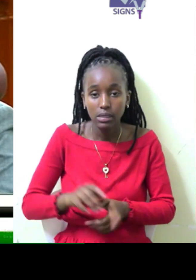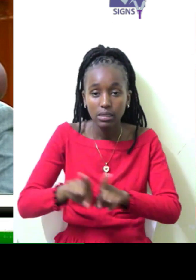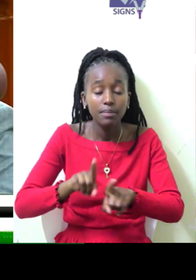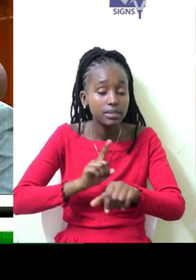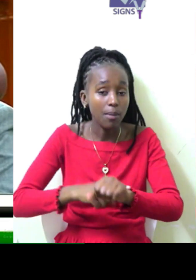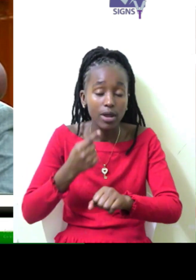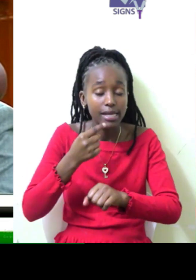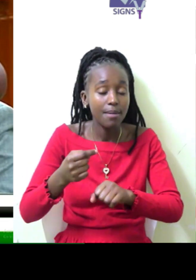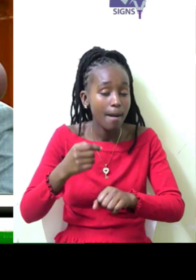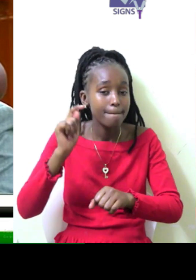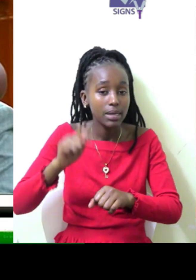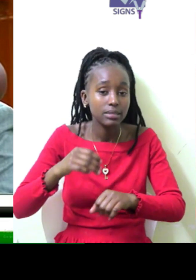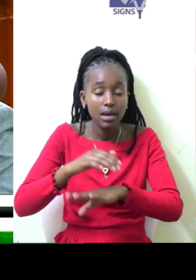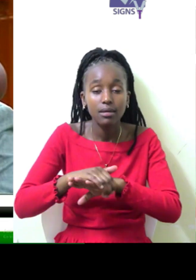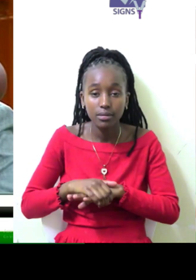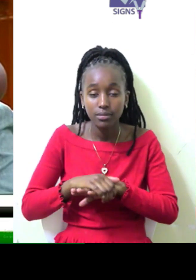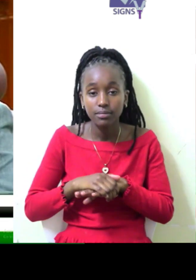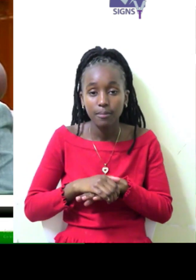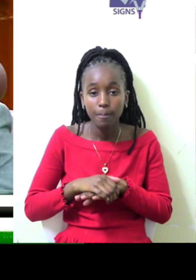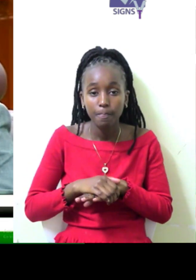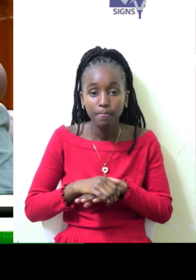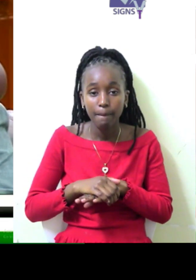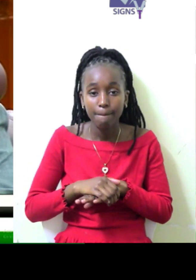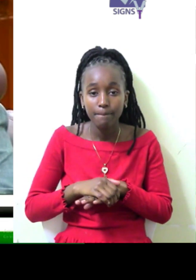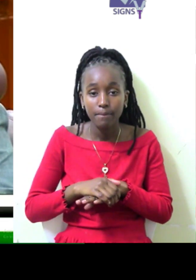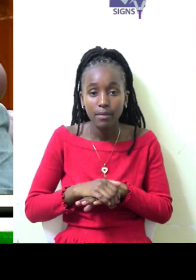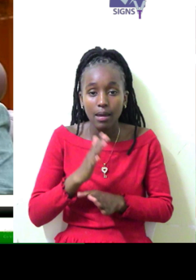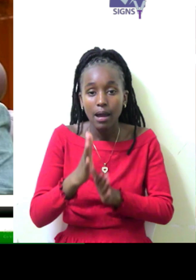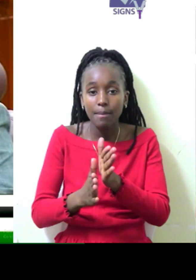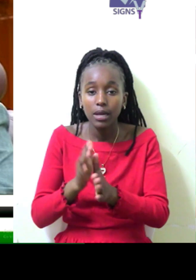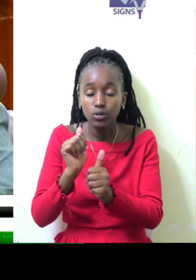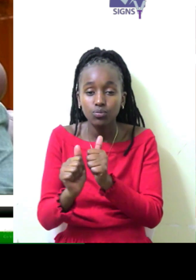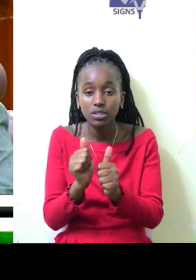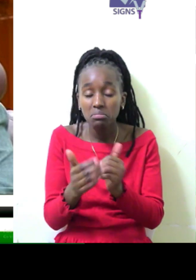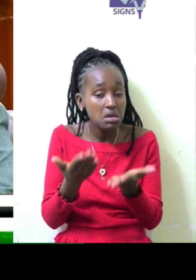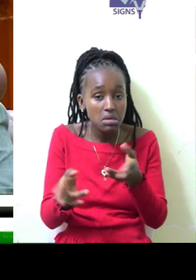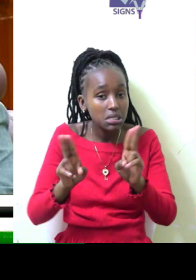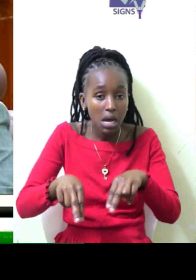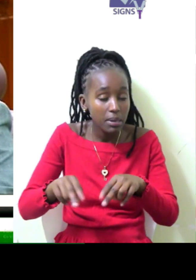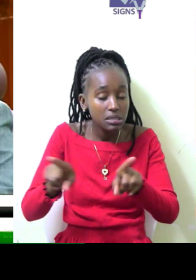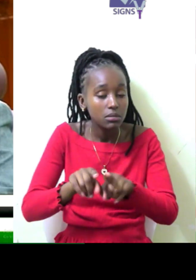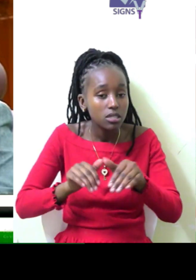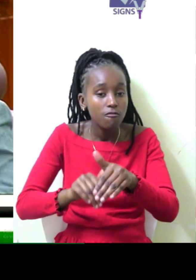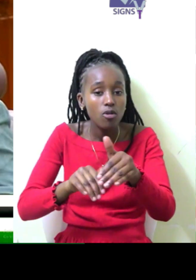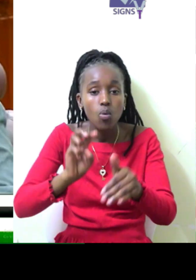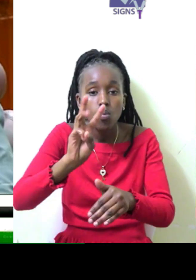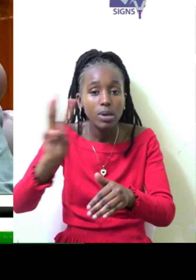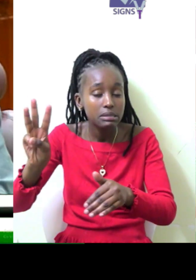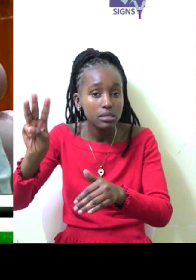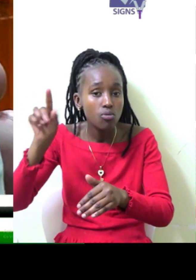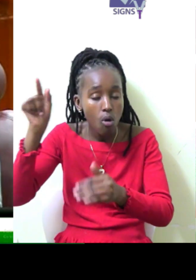not founded on the Western capitalism purely or the